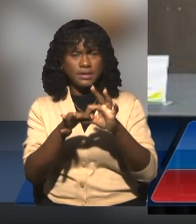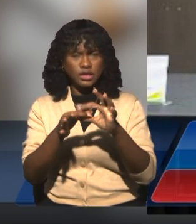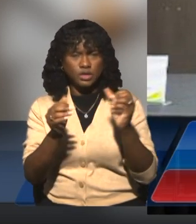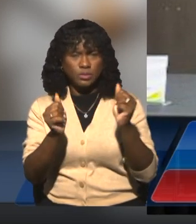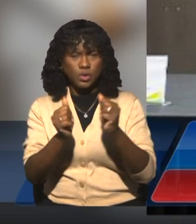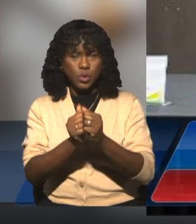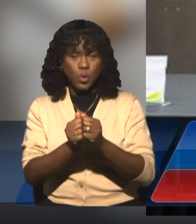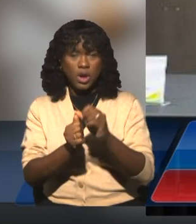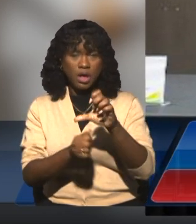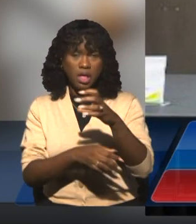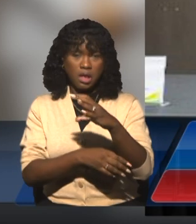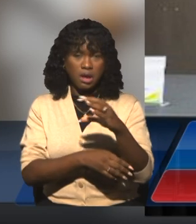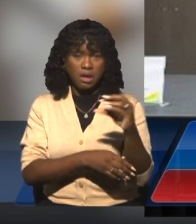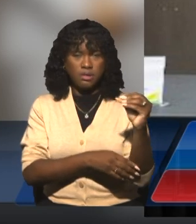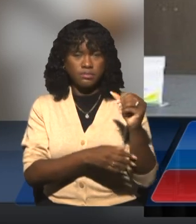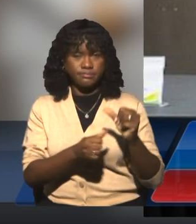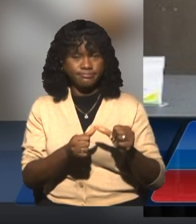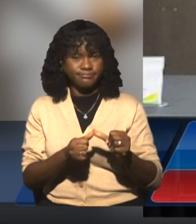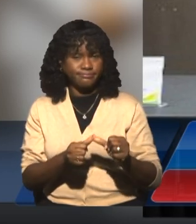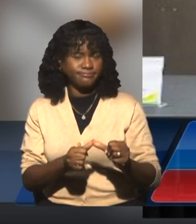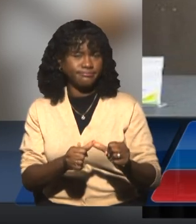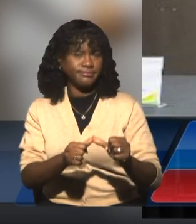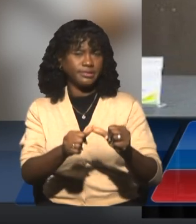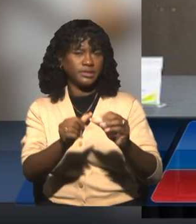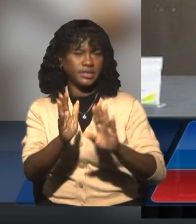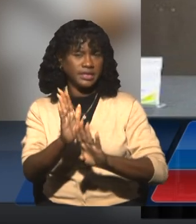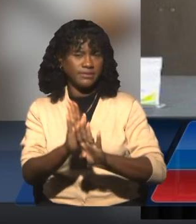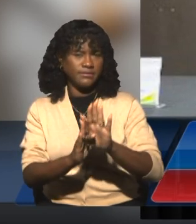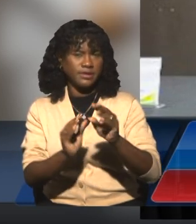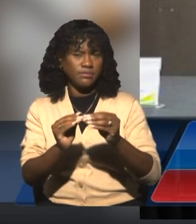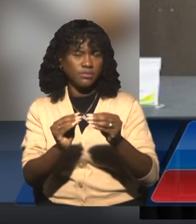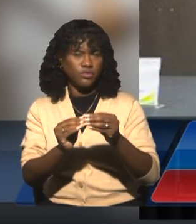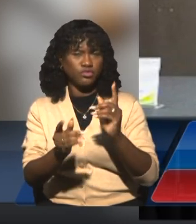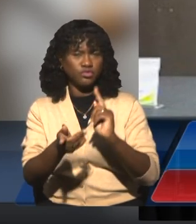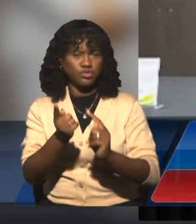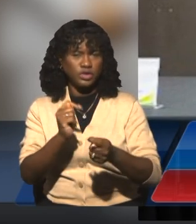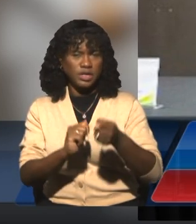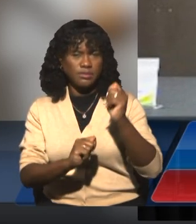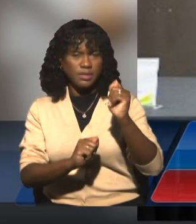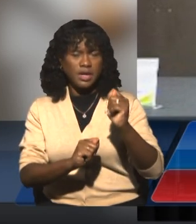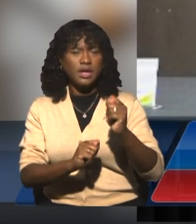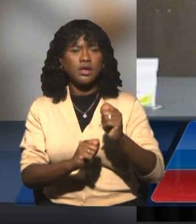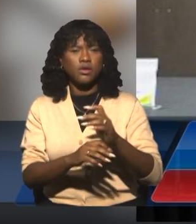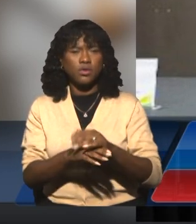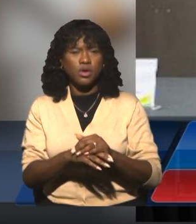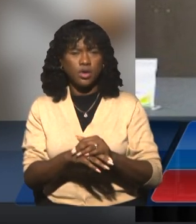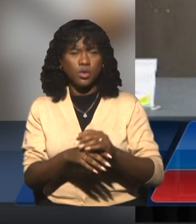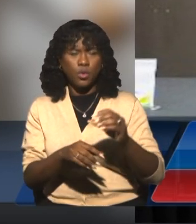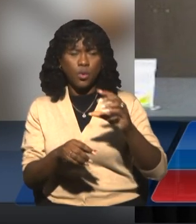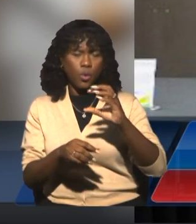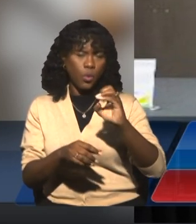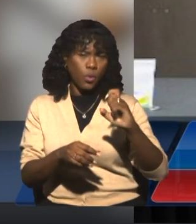upstream operators are sustained to advance the development of Trinidad and Tobago's hydrocarbon